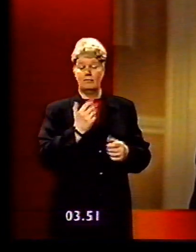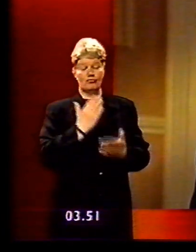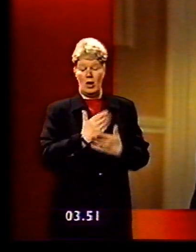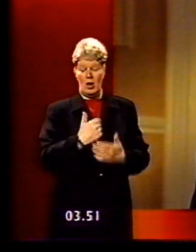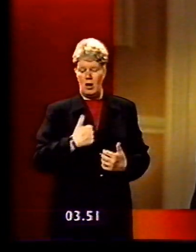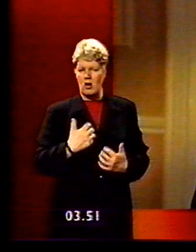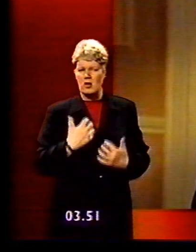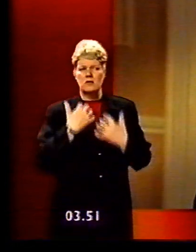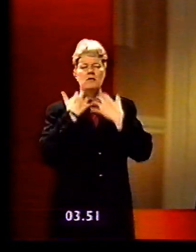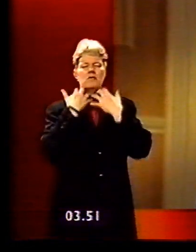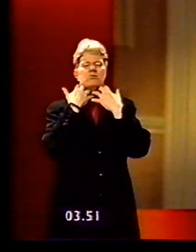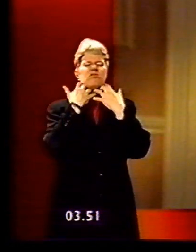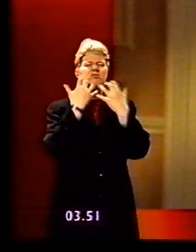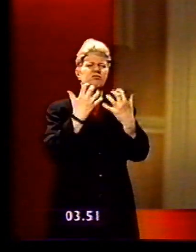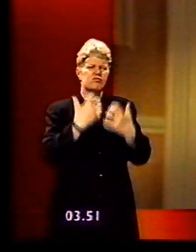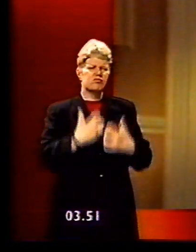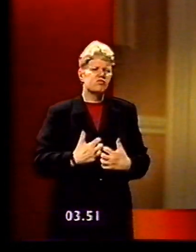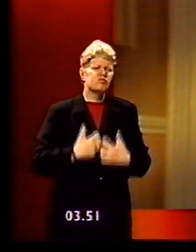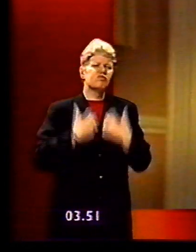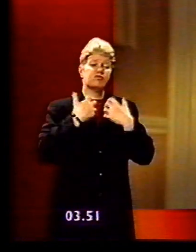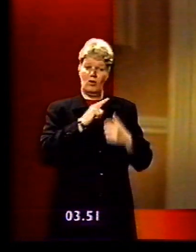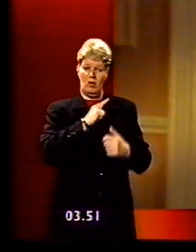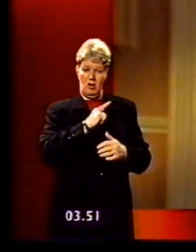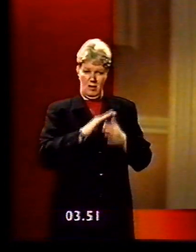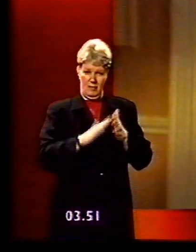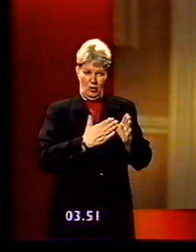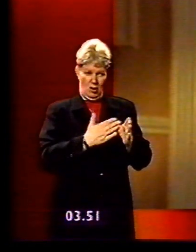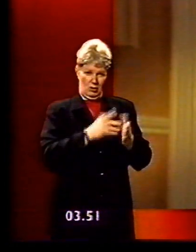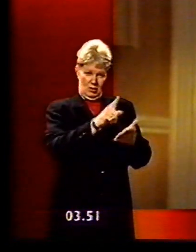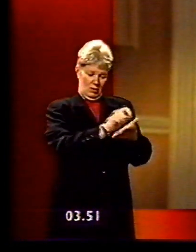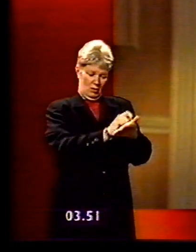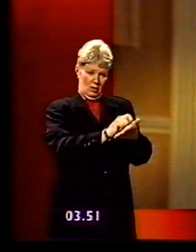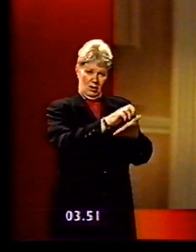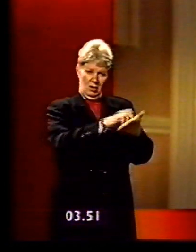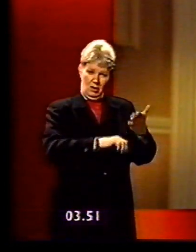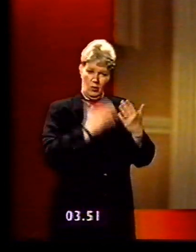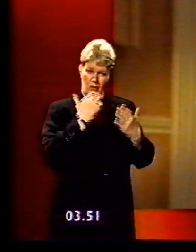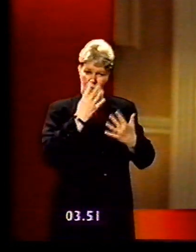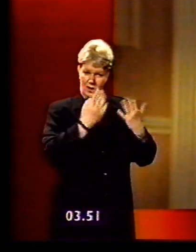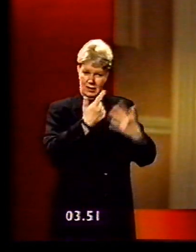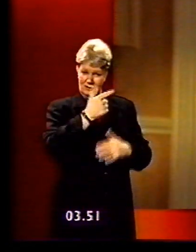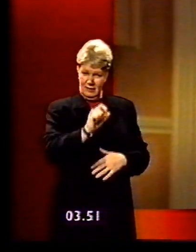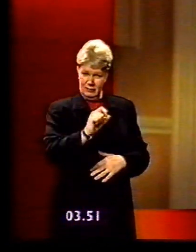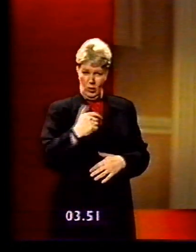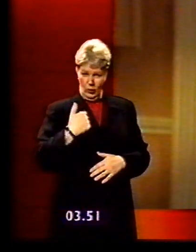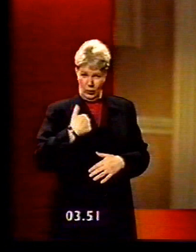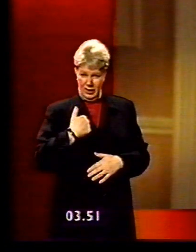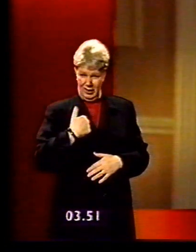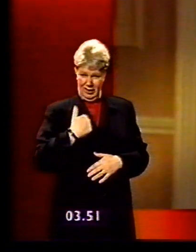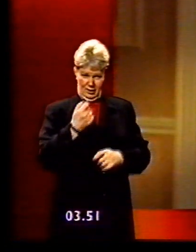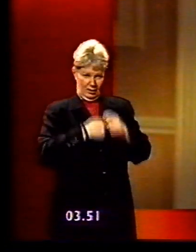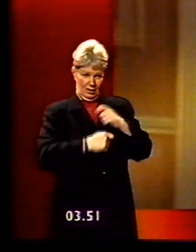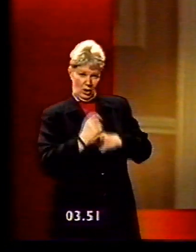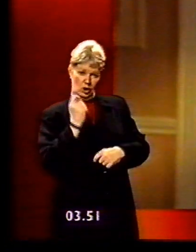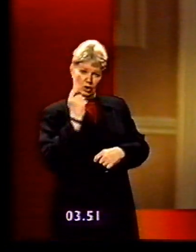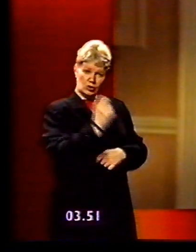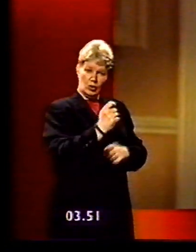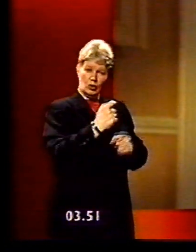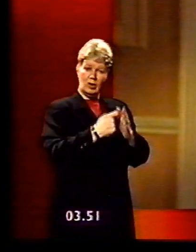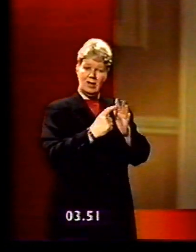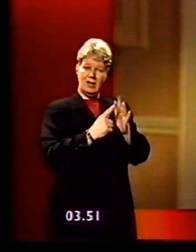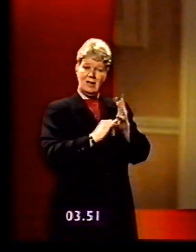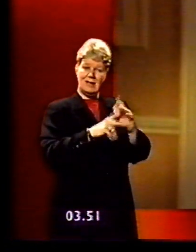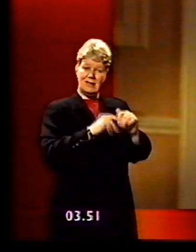me enormously, because that was written in the 70s when we were suing Kissinger and the